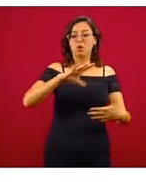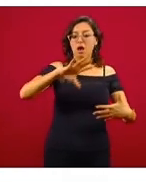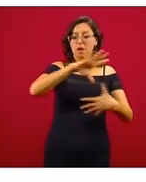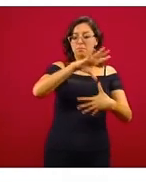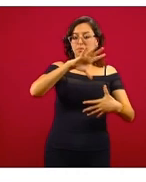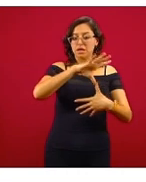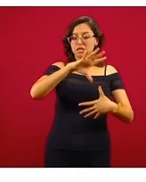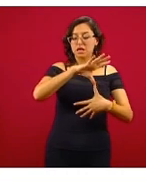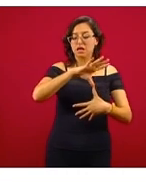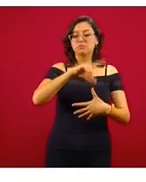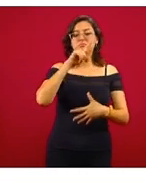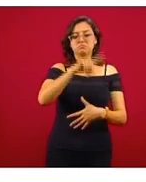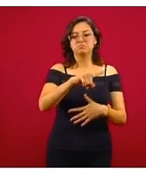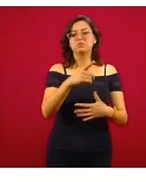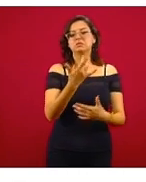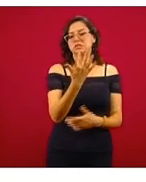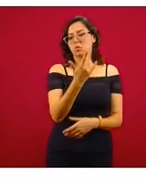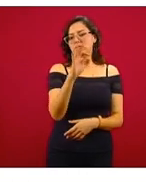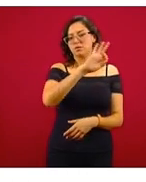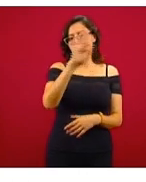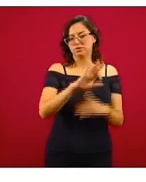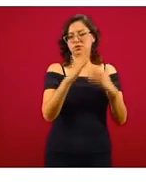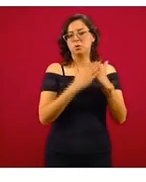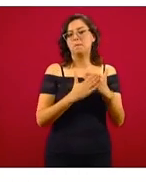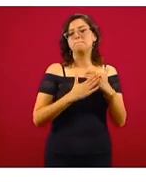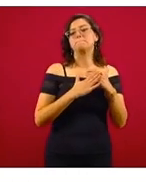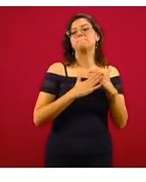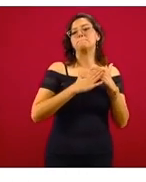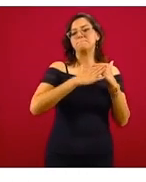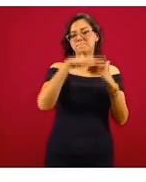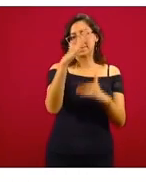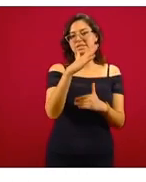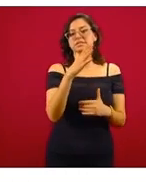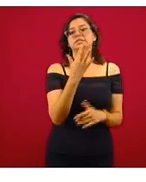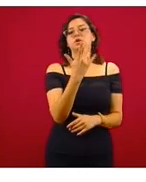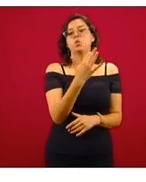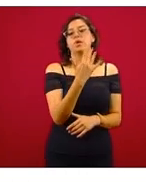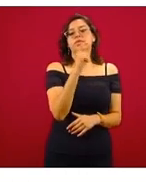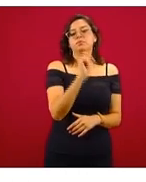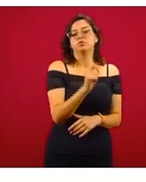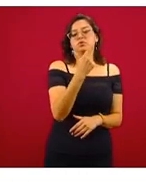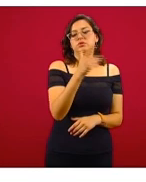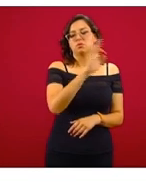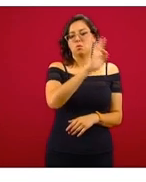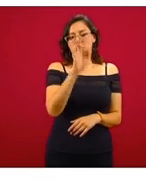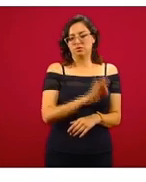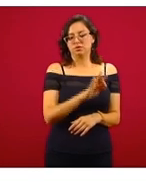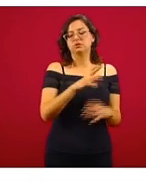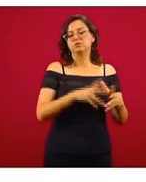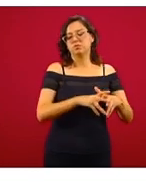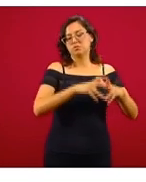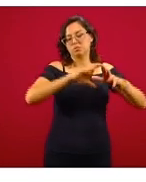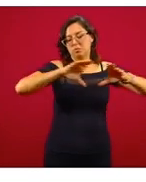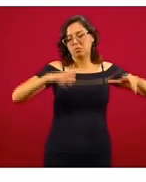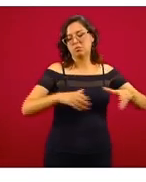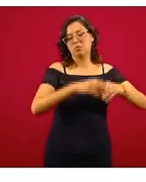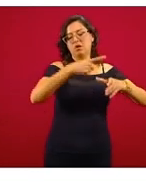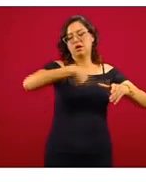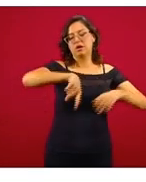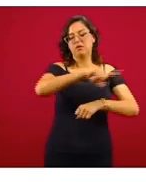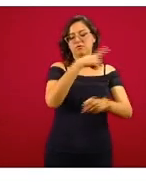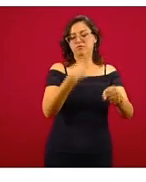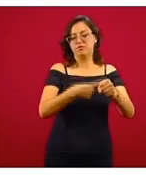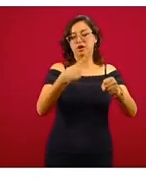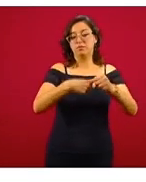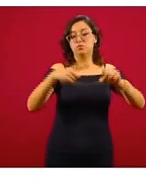Américas pandemic is only concentra a third of más the de la mitad, total pues number of prácticamente cases. pasando la mitad, 50.7% del total de todos los casos que se